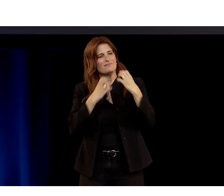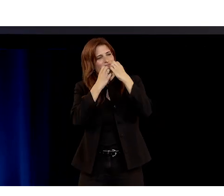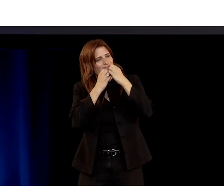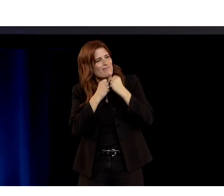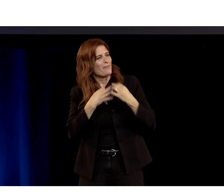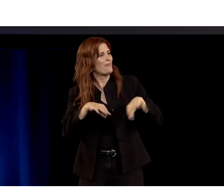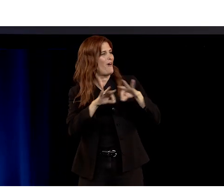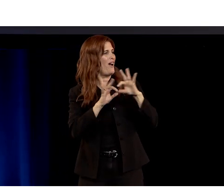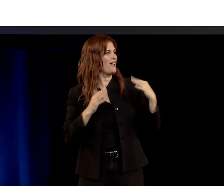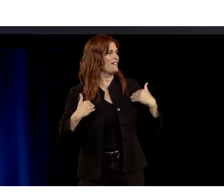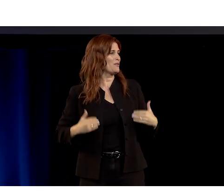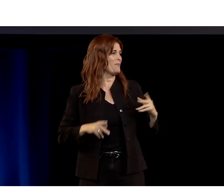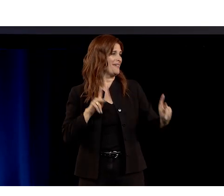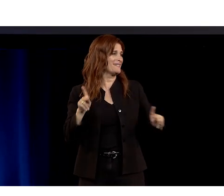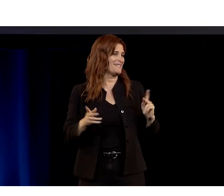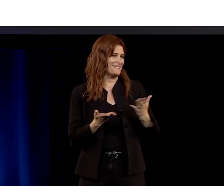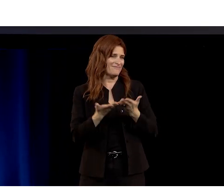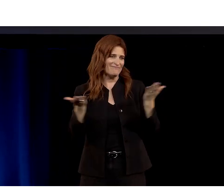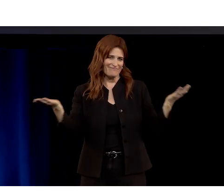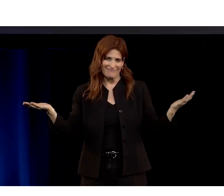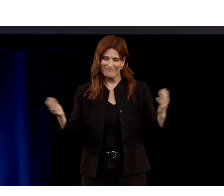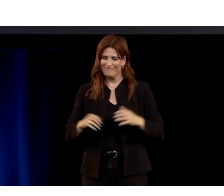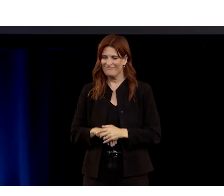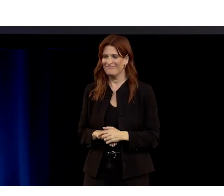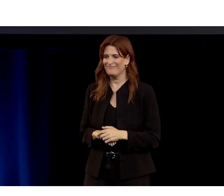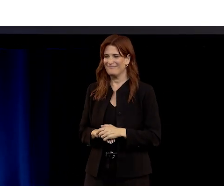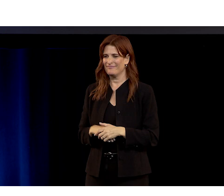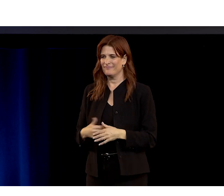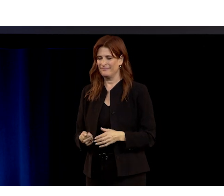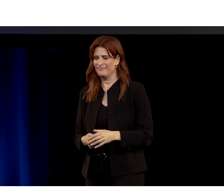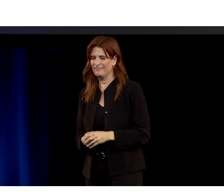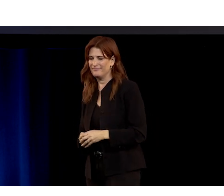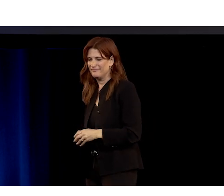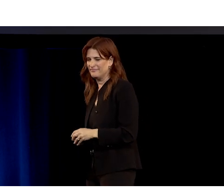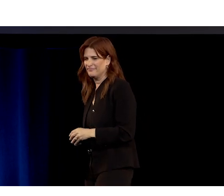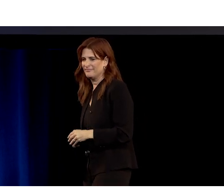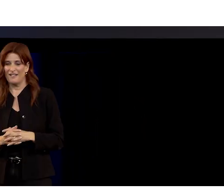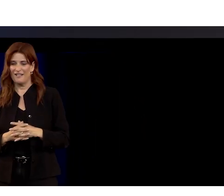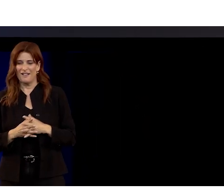is a vital part of humanity.